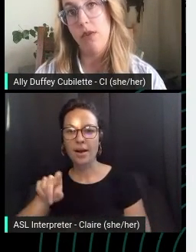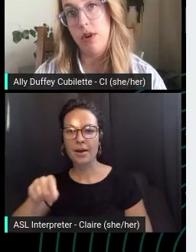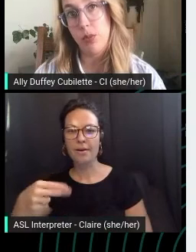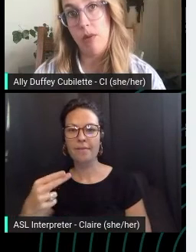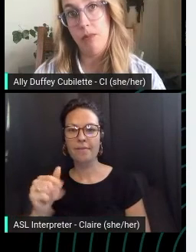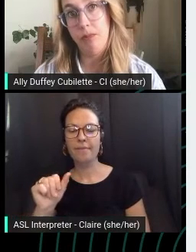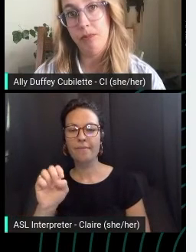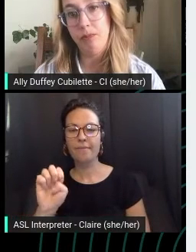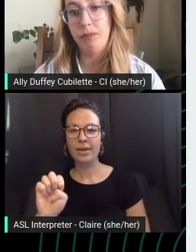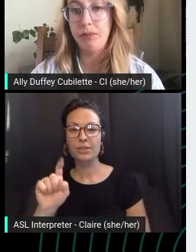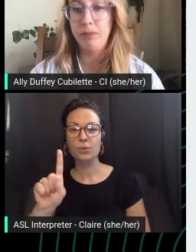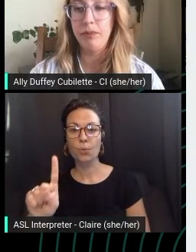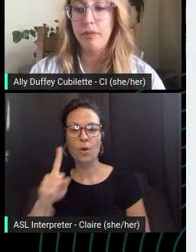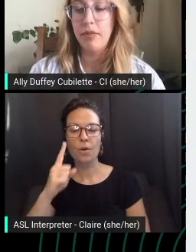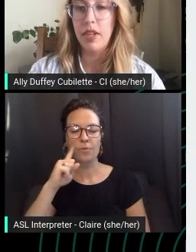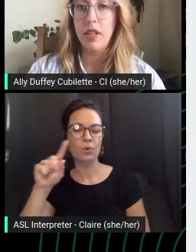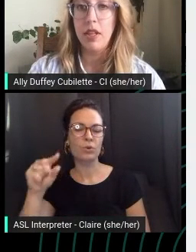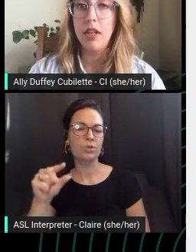for GA4 as well.